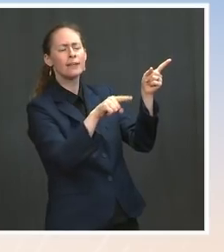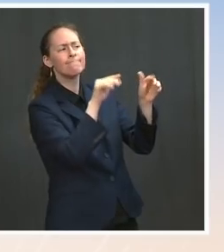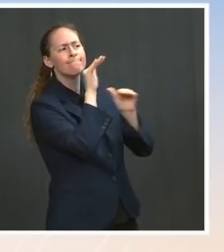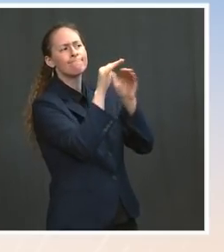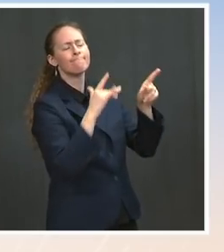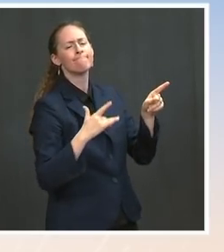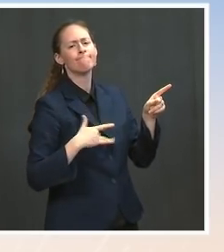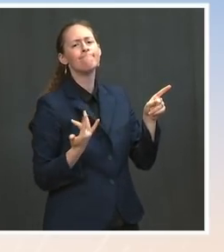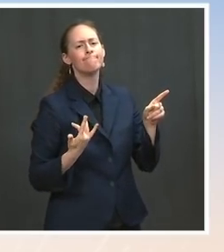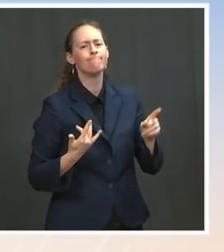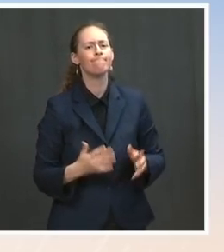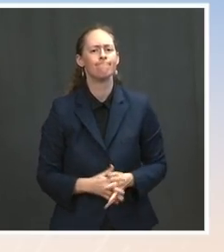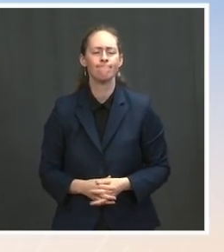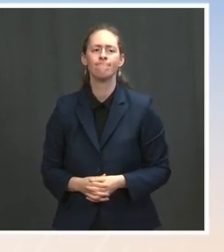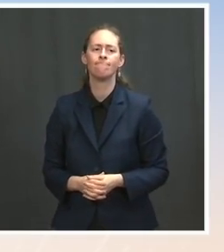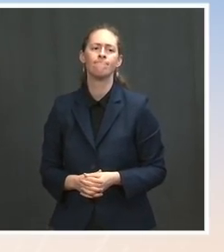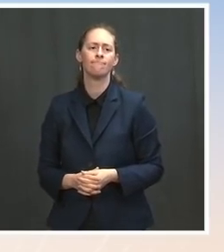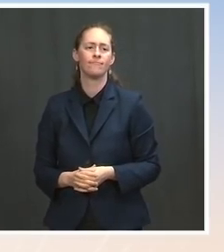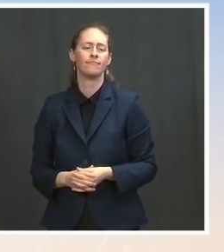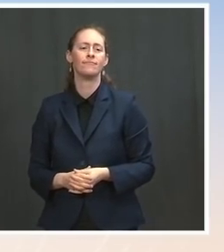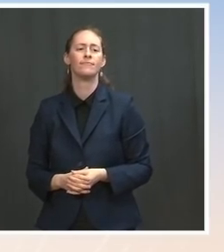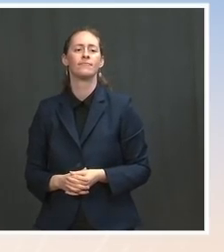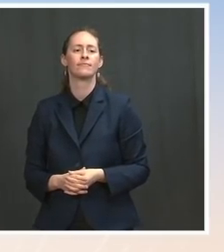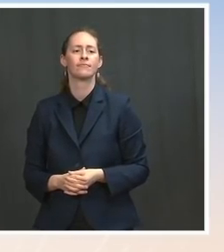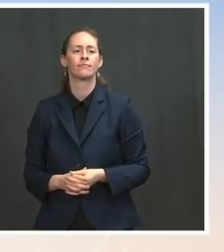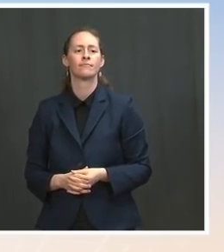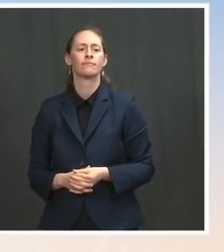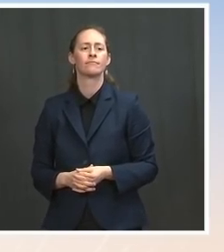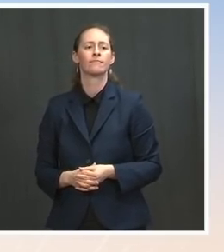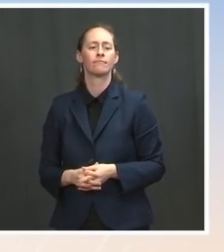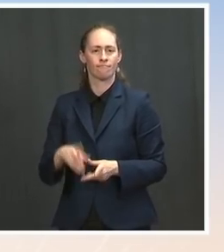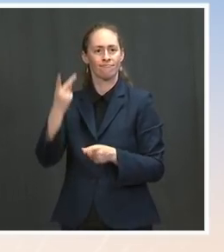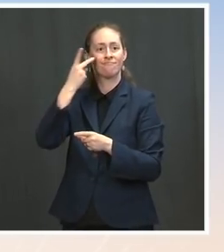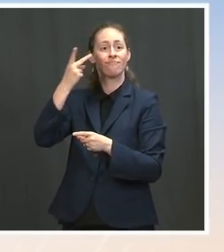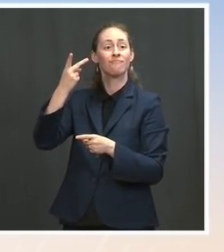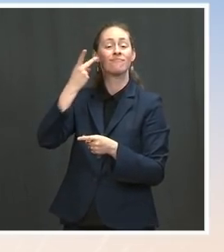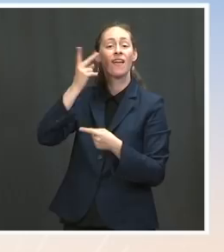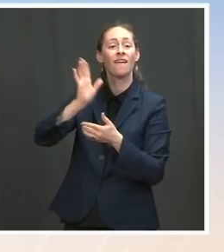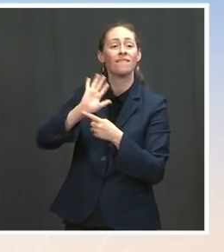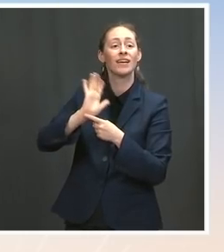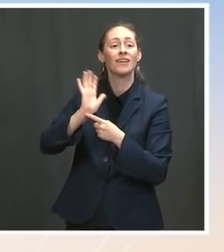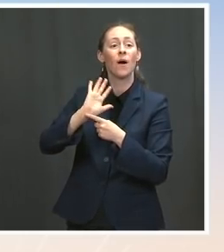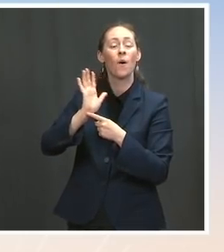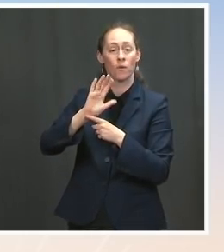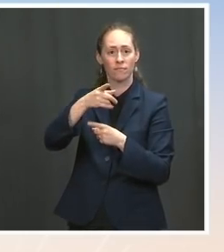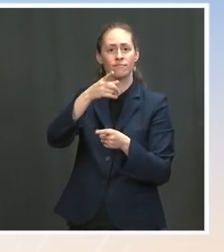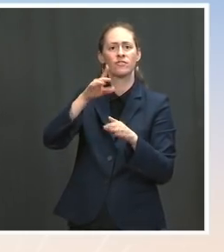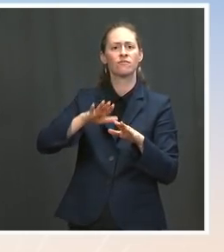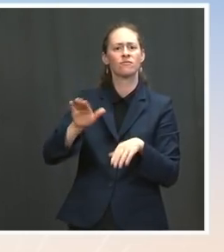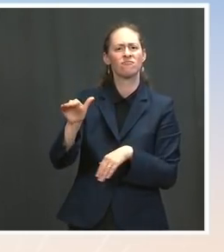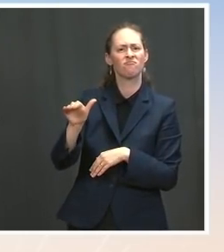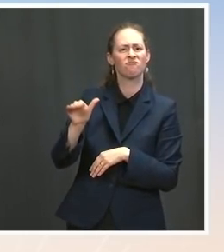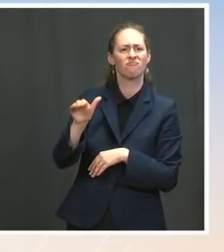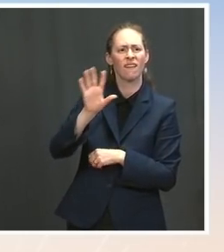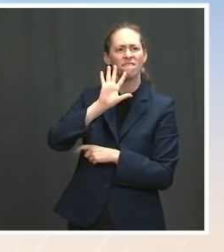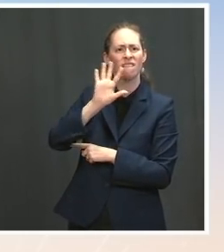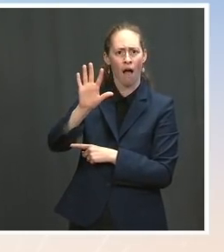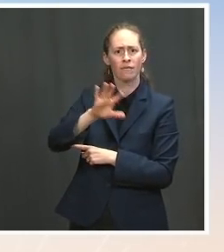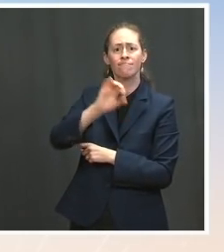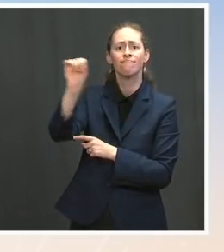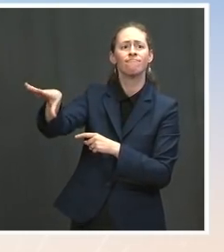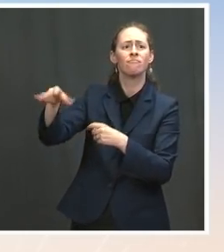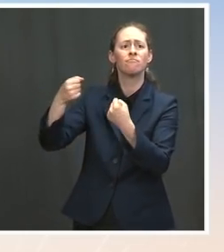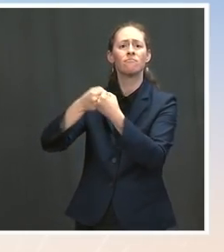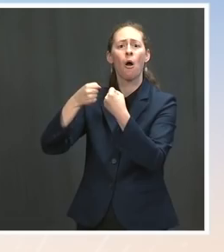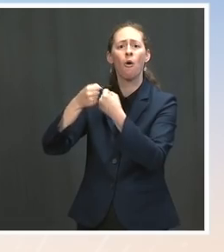from last Friday of a 5-year-old boy dropped off along the border yelling to the adults who abandoned him, no, no, don't go,